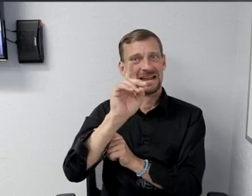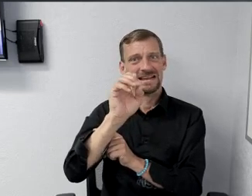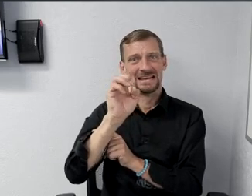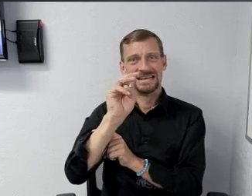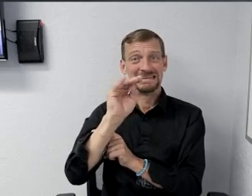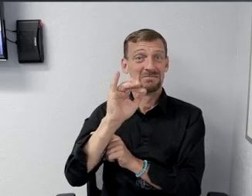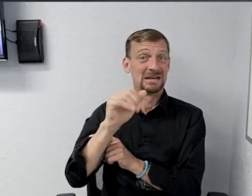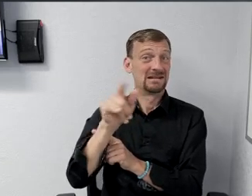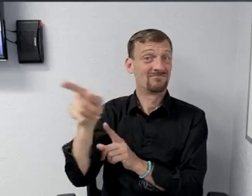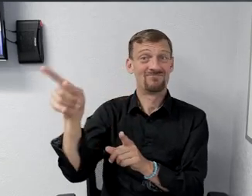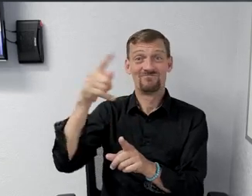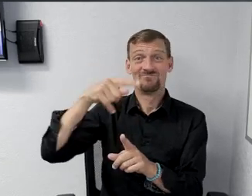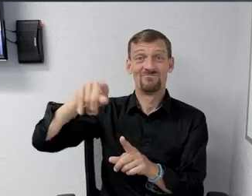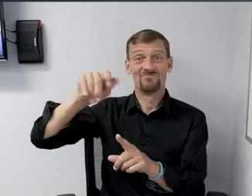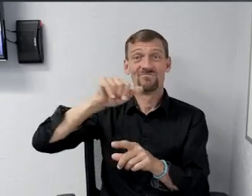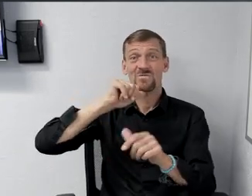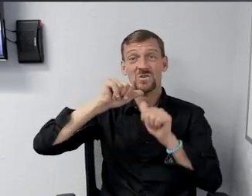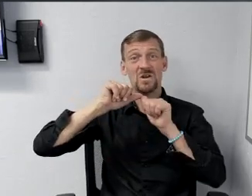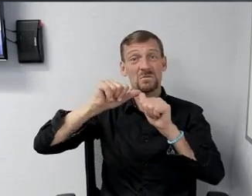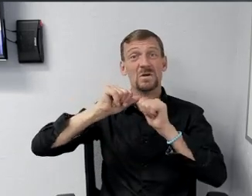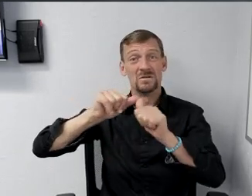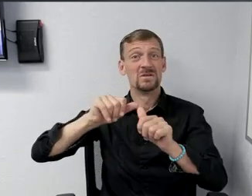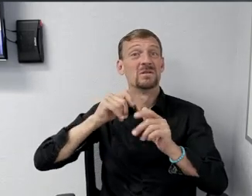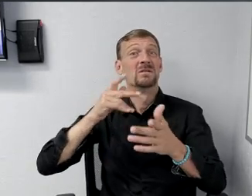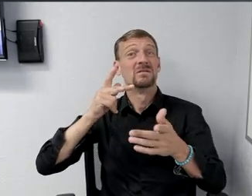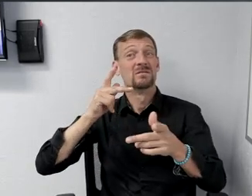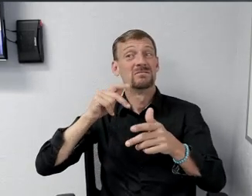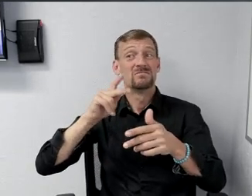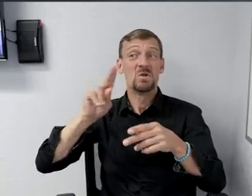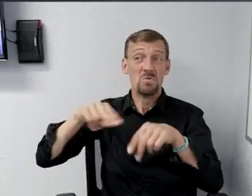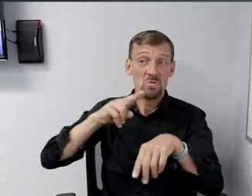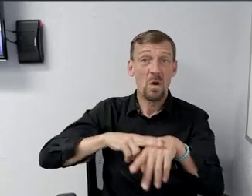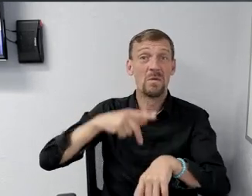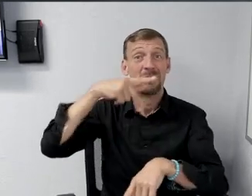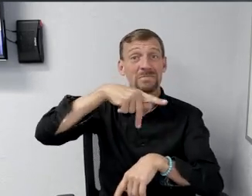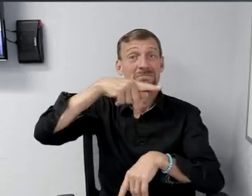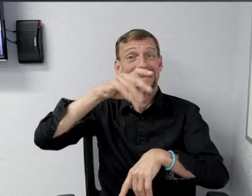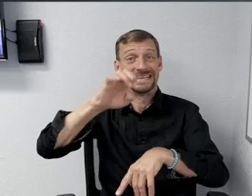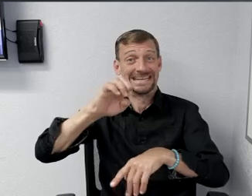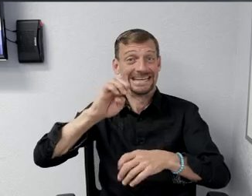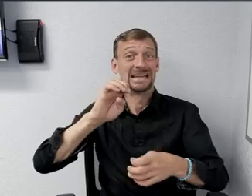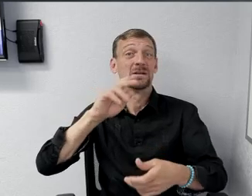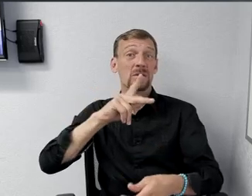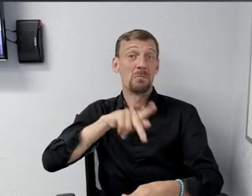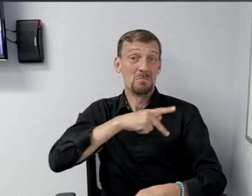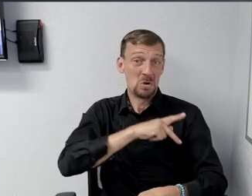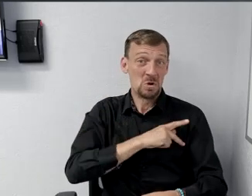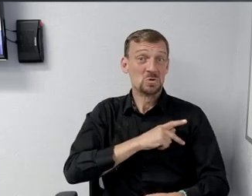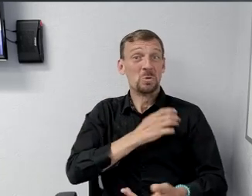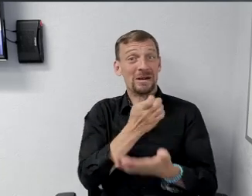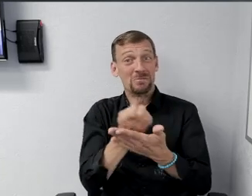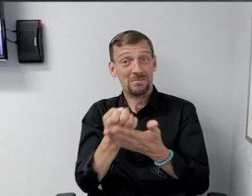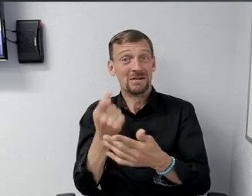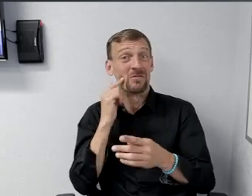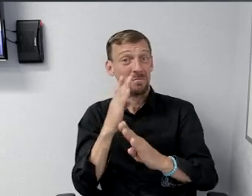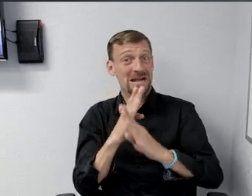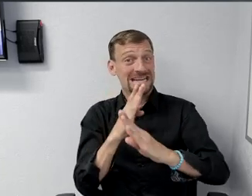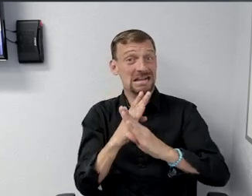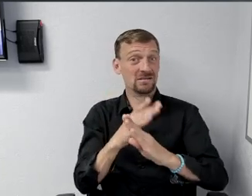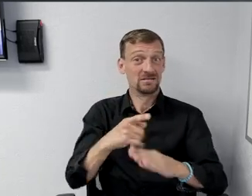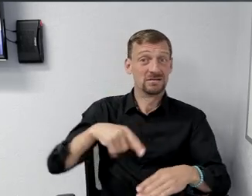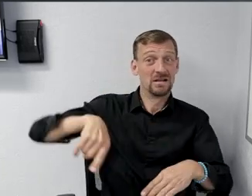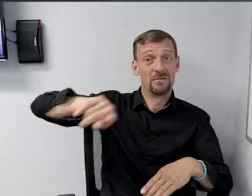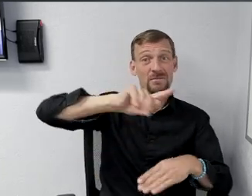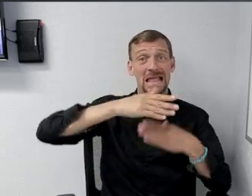They don't maintain the personal protective equipment, that we have. They might have an